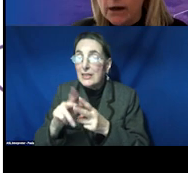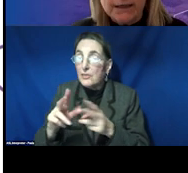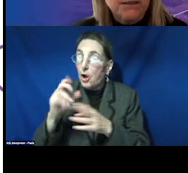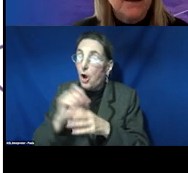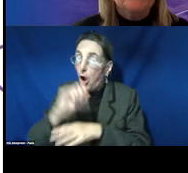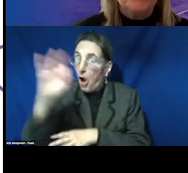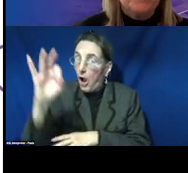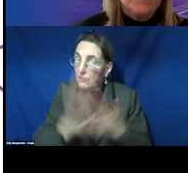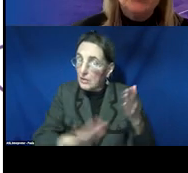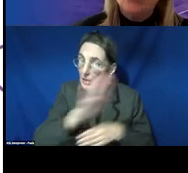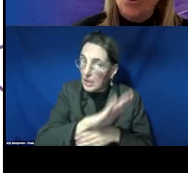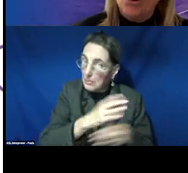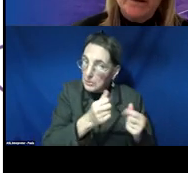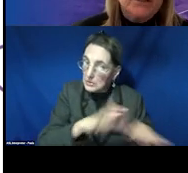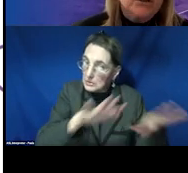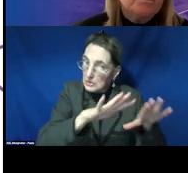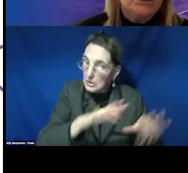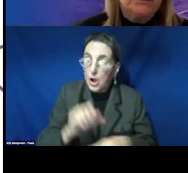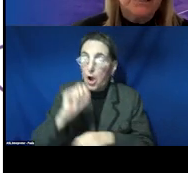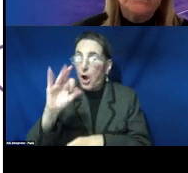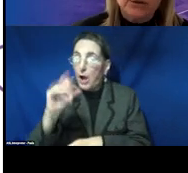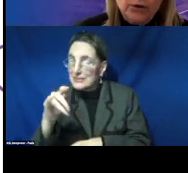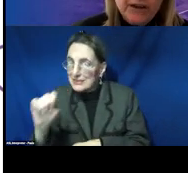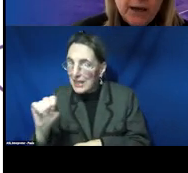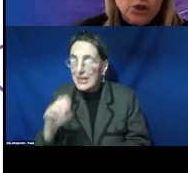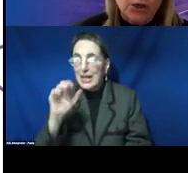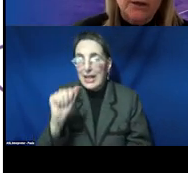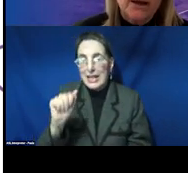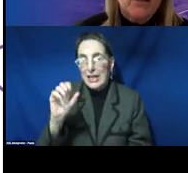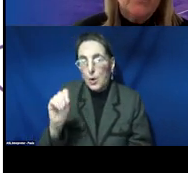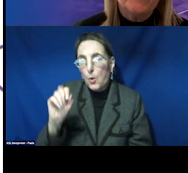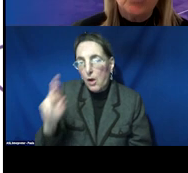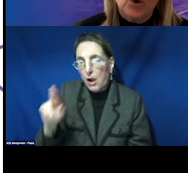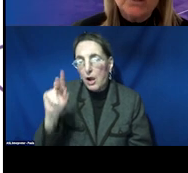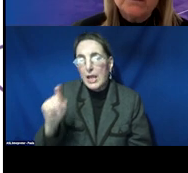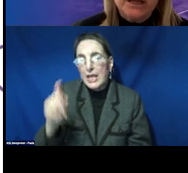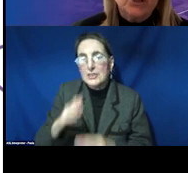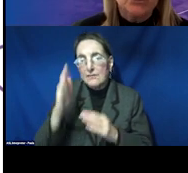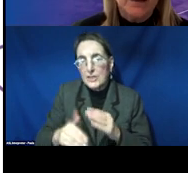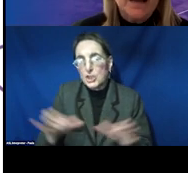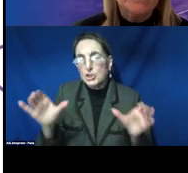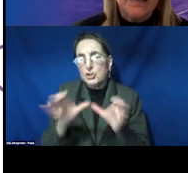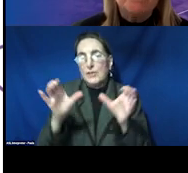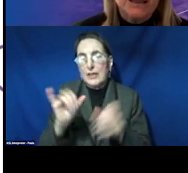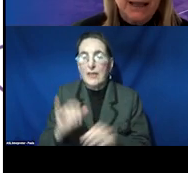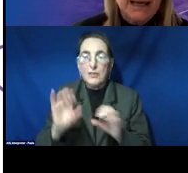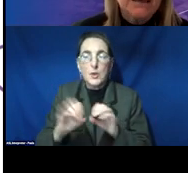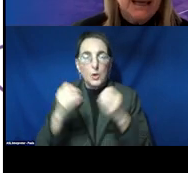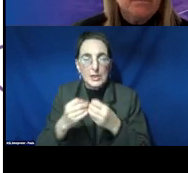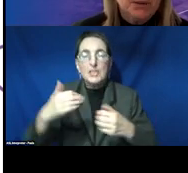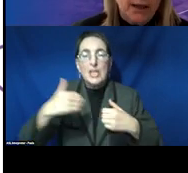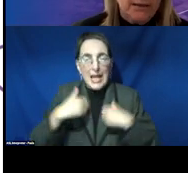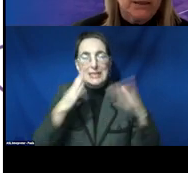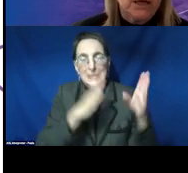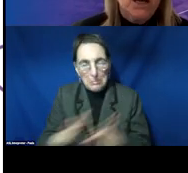off site, the AOR has to complete a certification that the organization has a plan